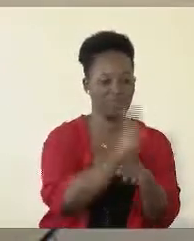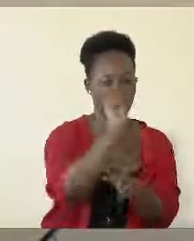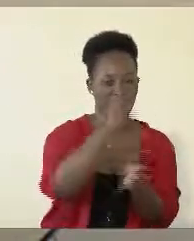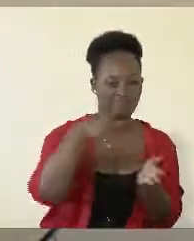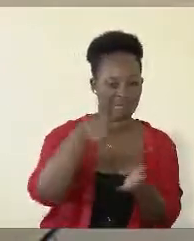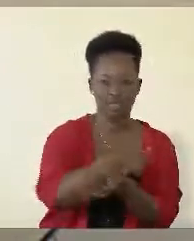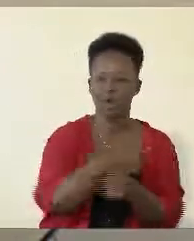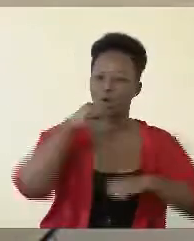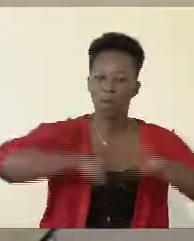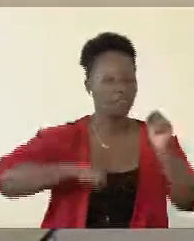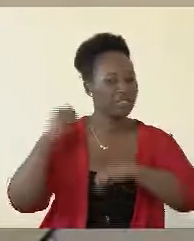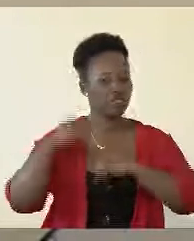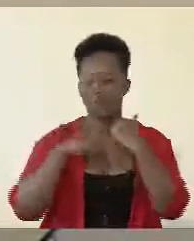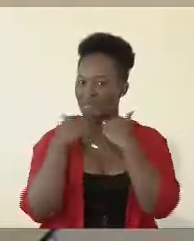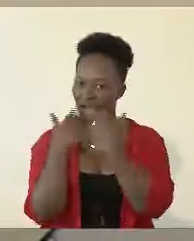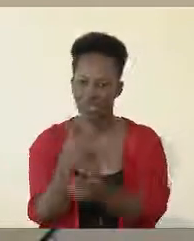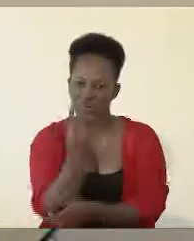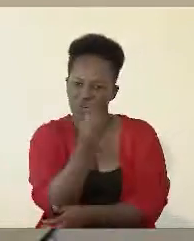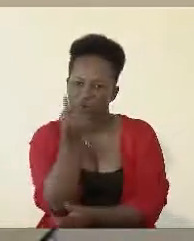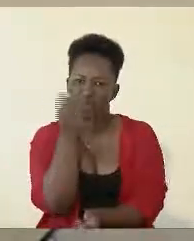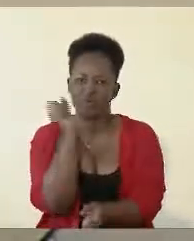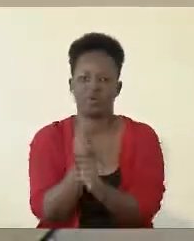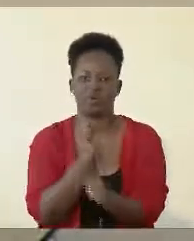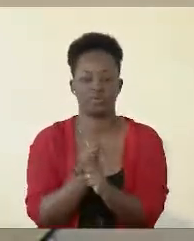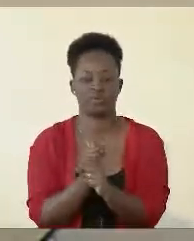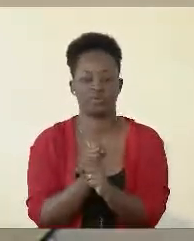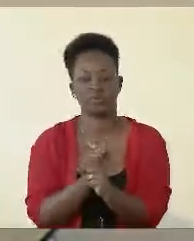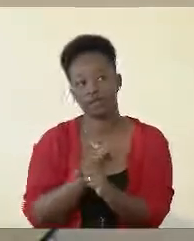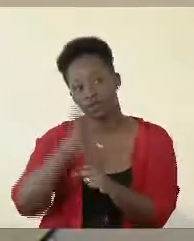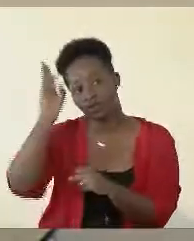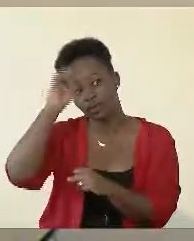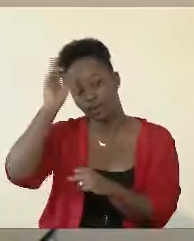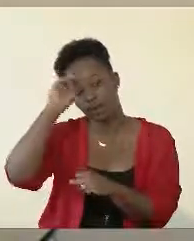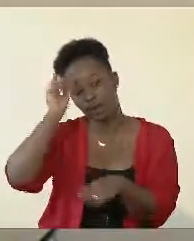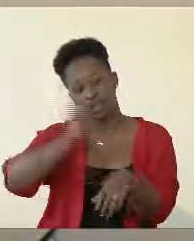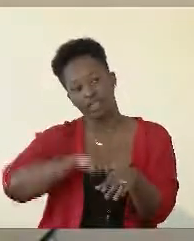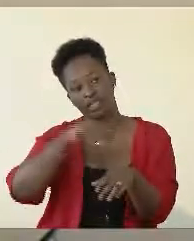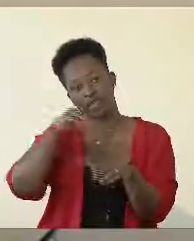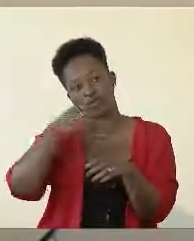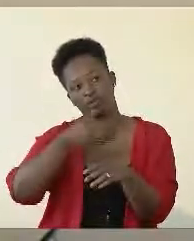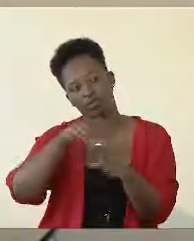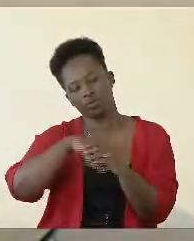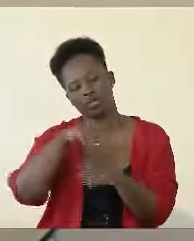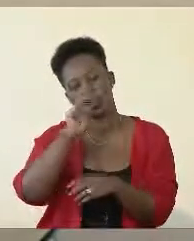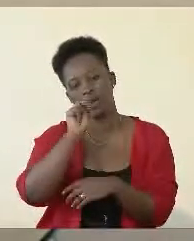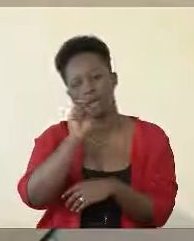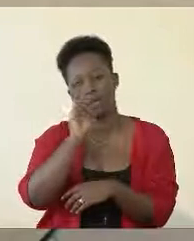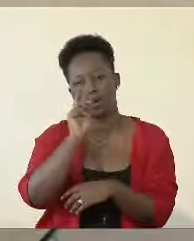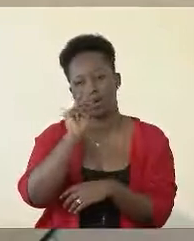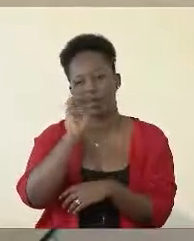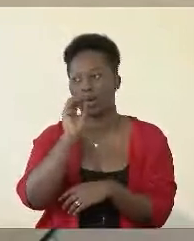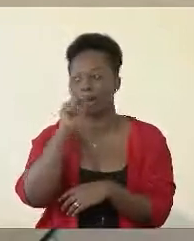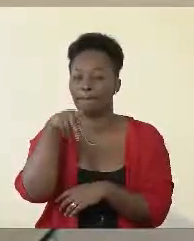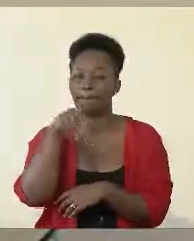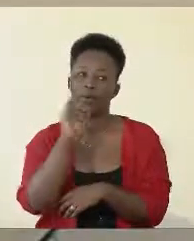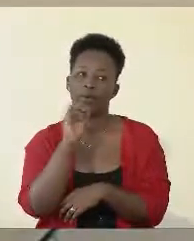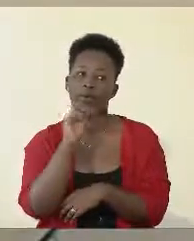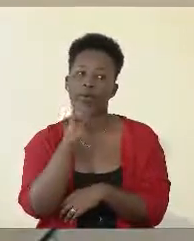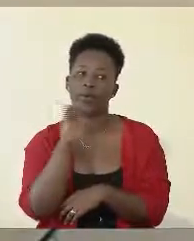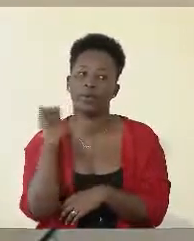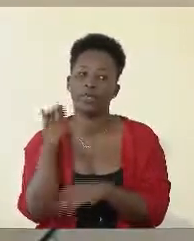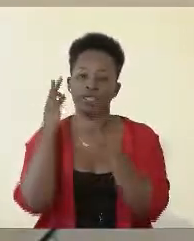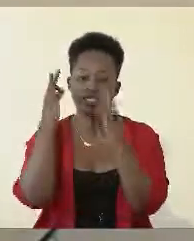no competition. Remember, when you are a monopolist, in monopoly, that is part of economics, there is what you